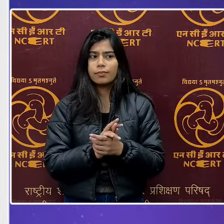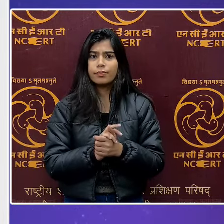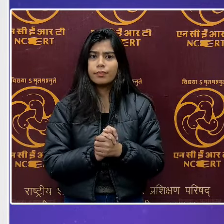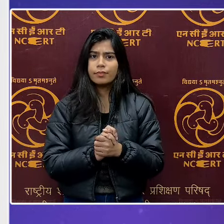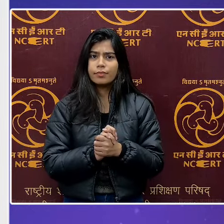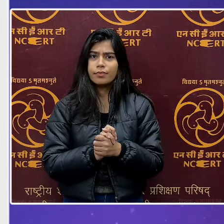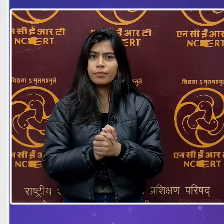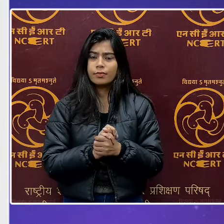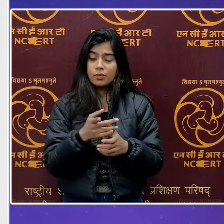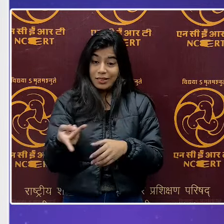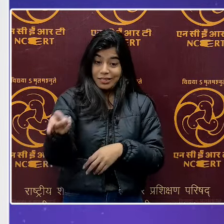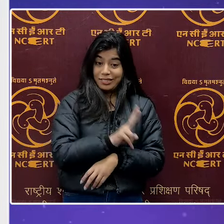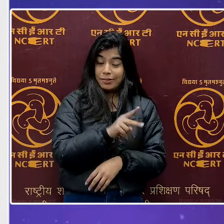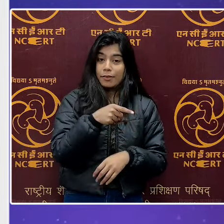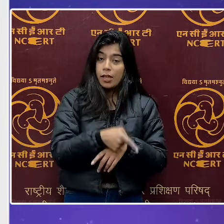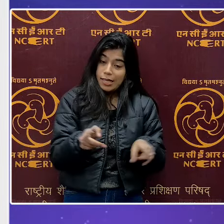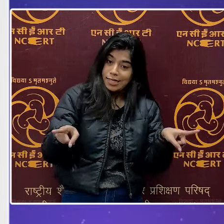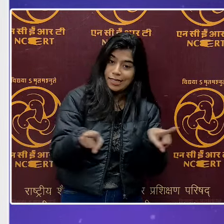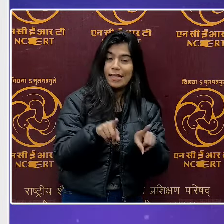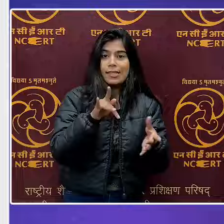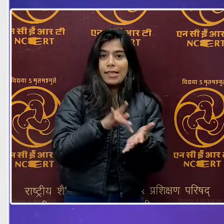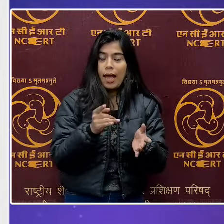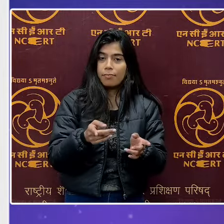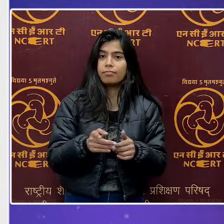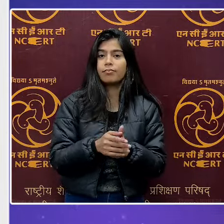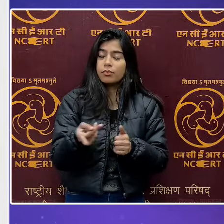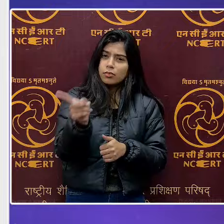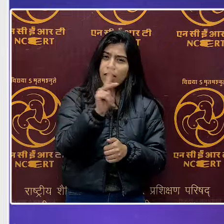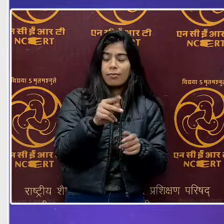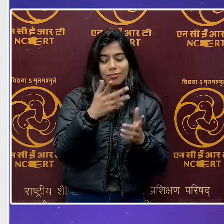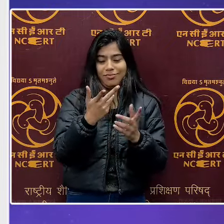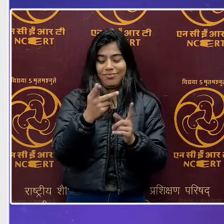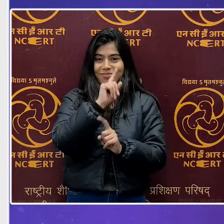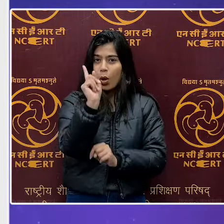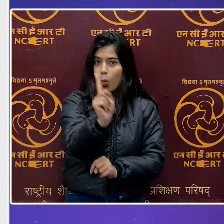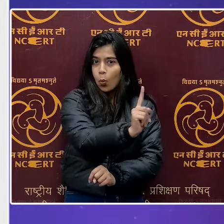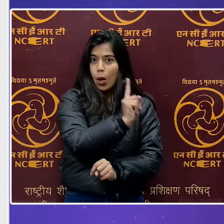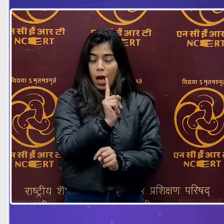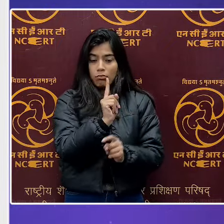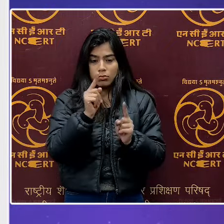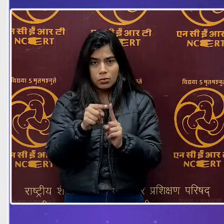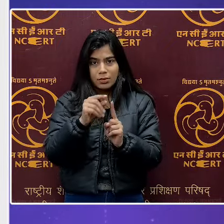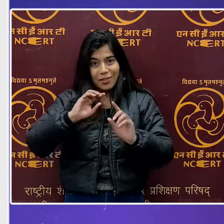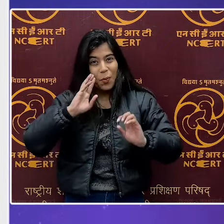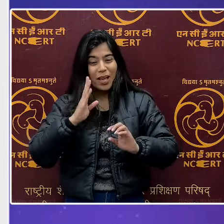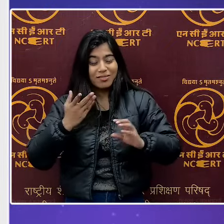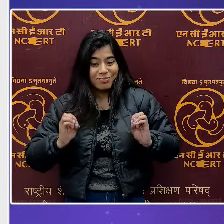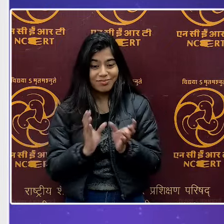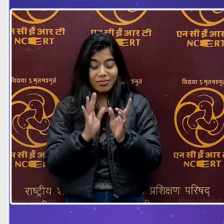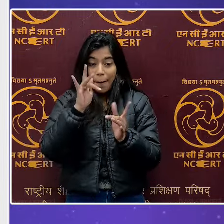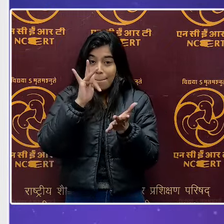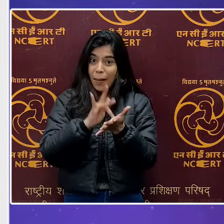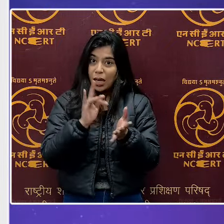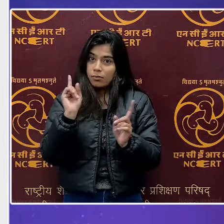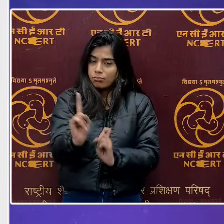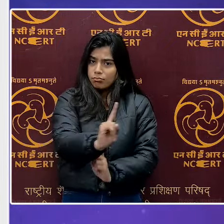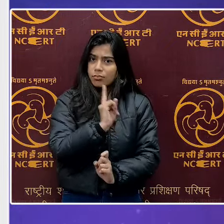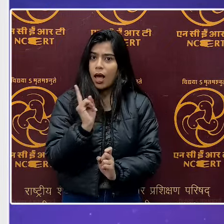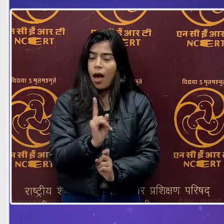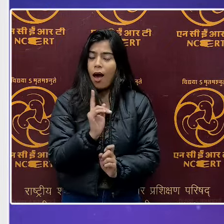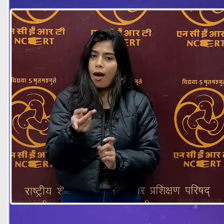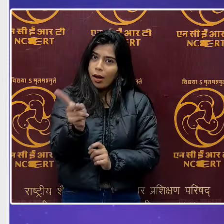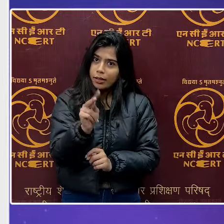It doesn't come back to the same position again and again. It doesn't move back and forth basically. So, motion of a swing is